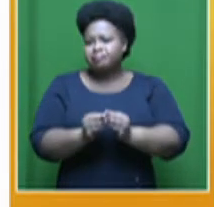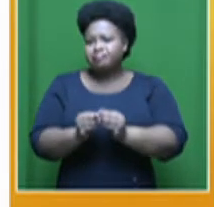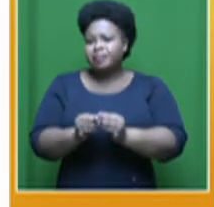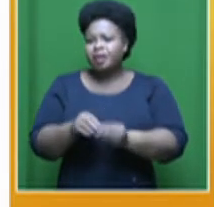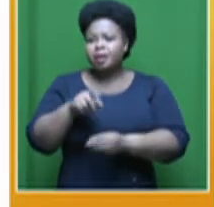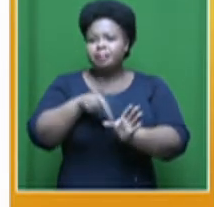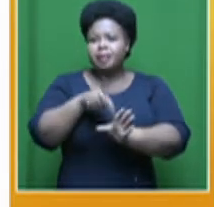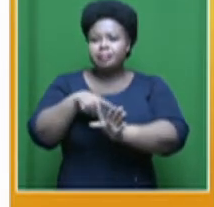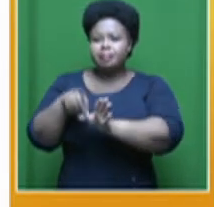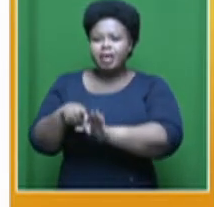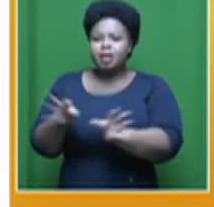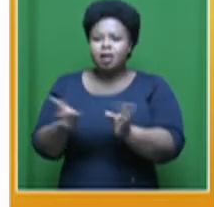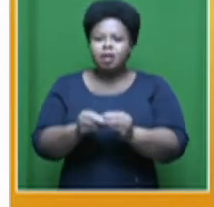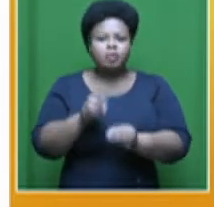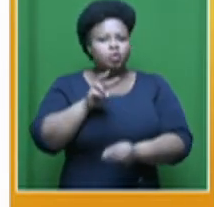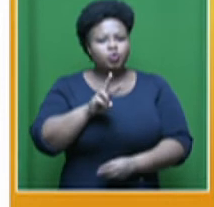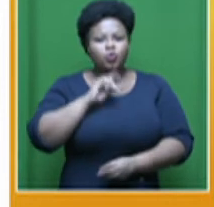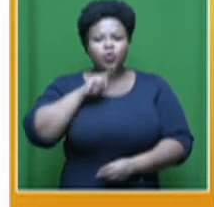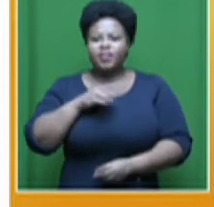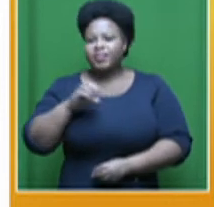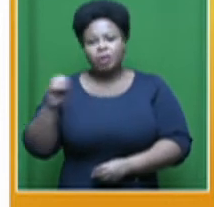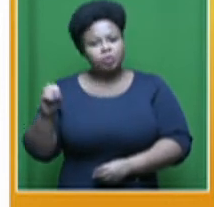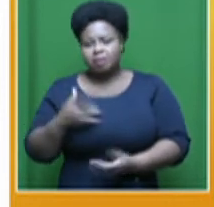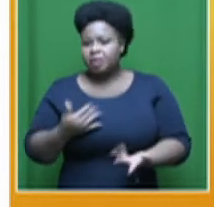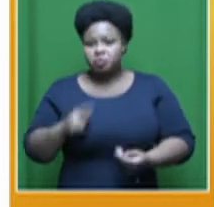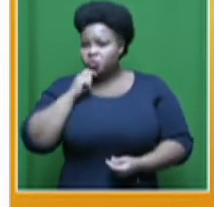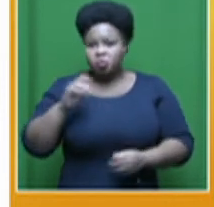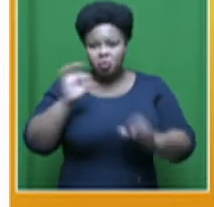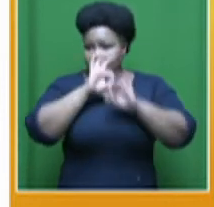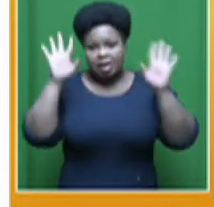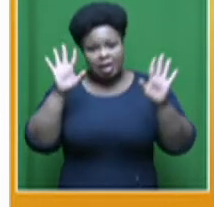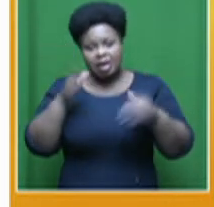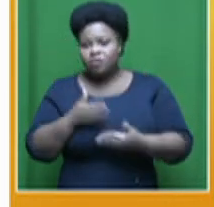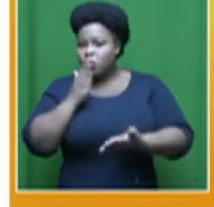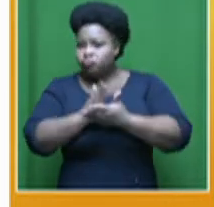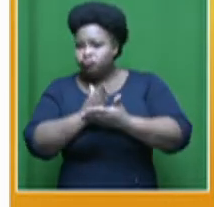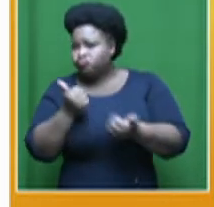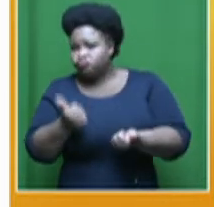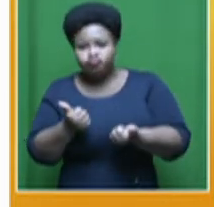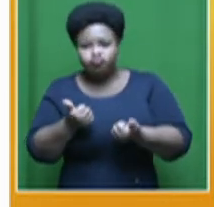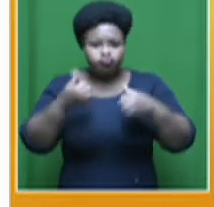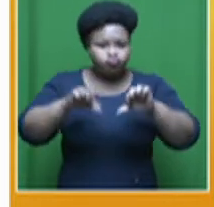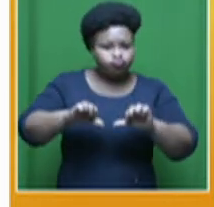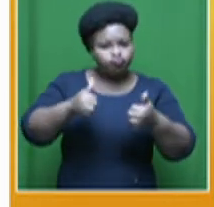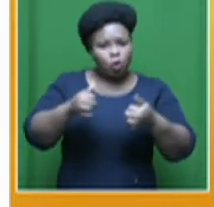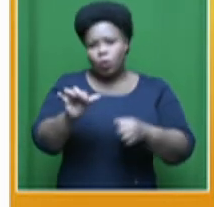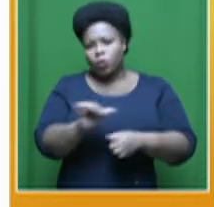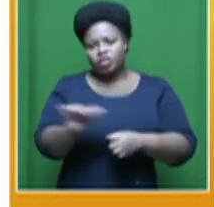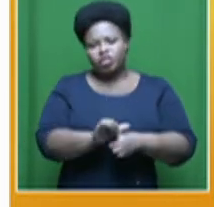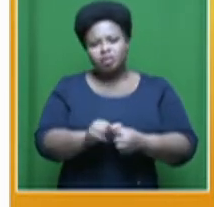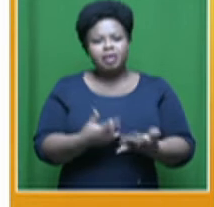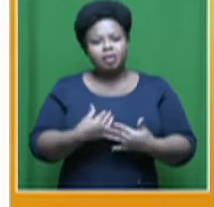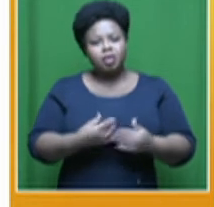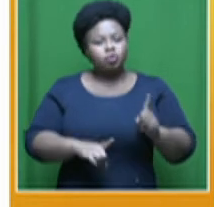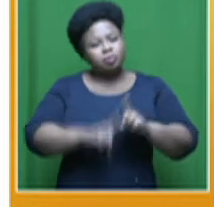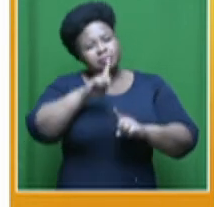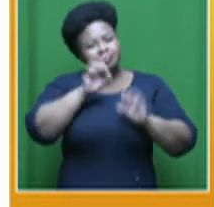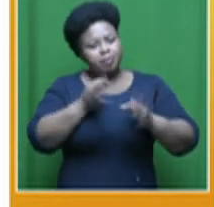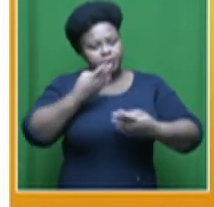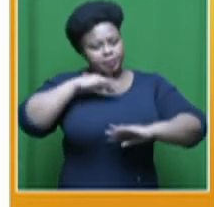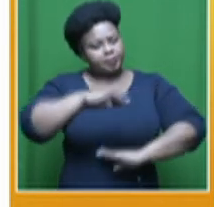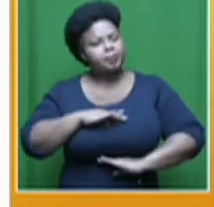participants, would not be able to address the question as to whether the vaccine actually works or not. For us to be able to show success in our study, we need the